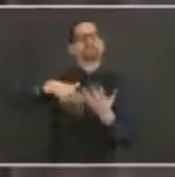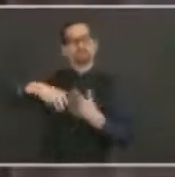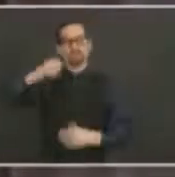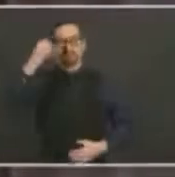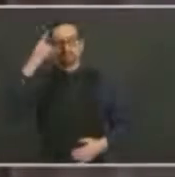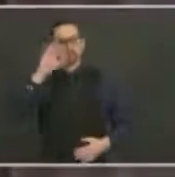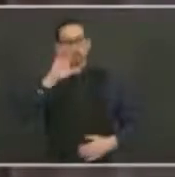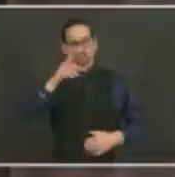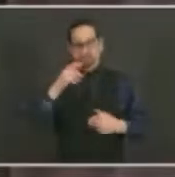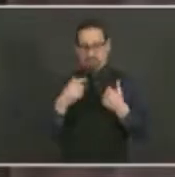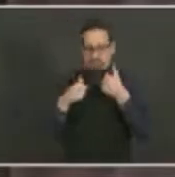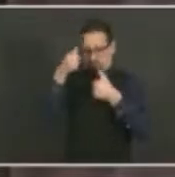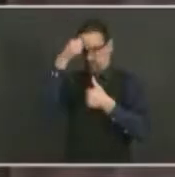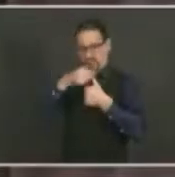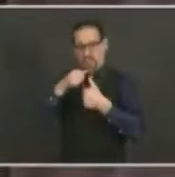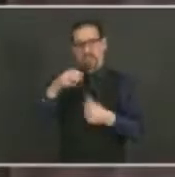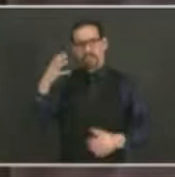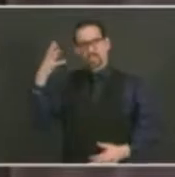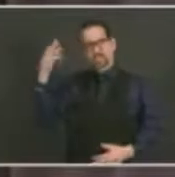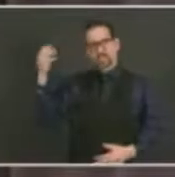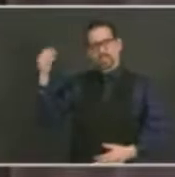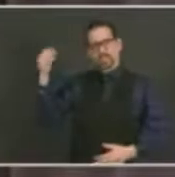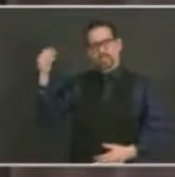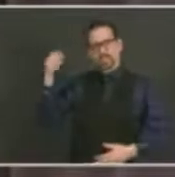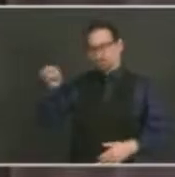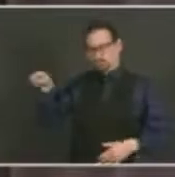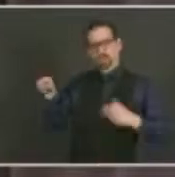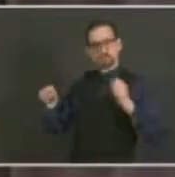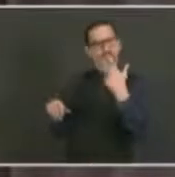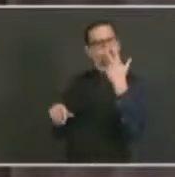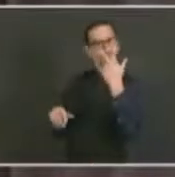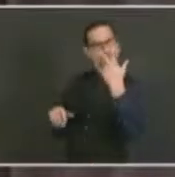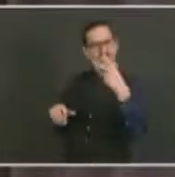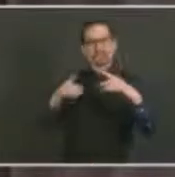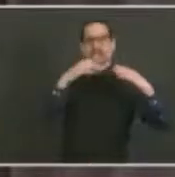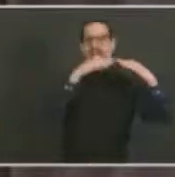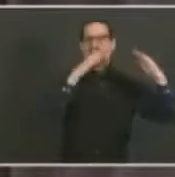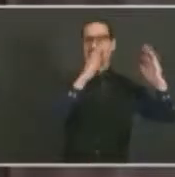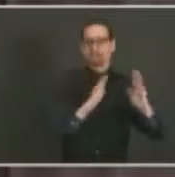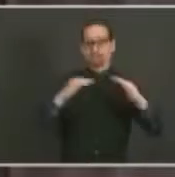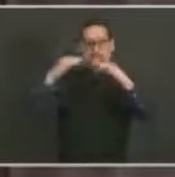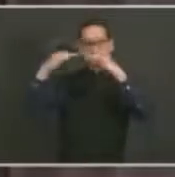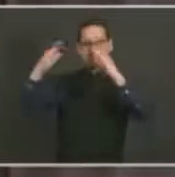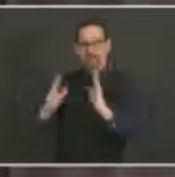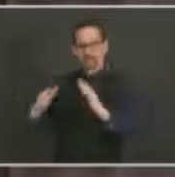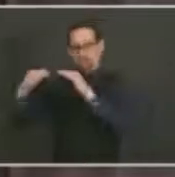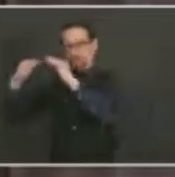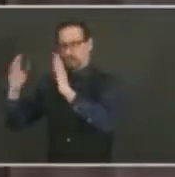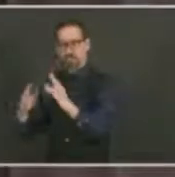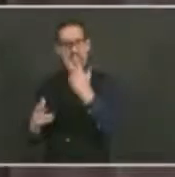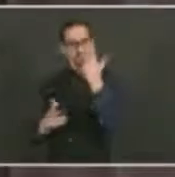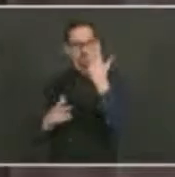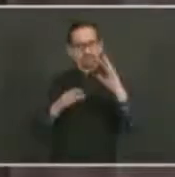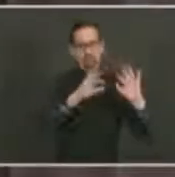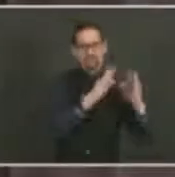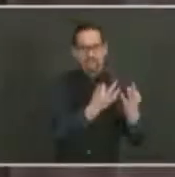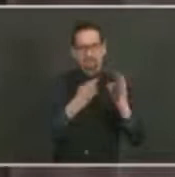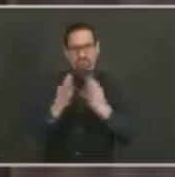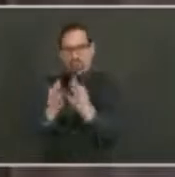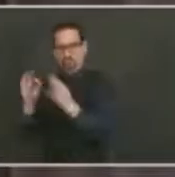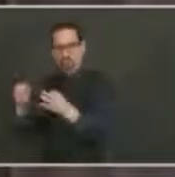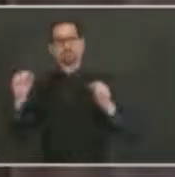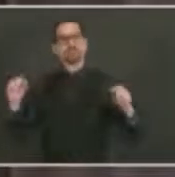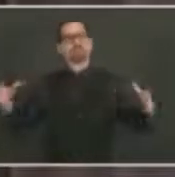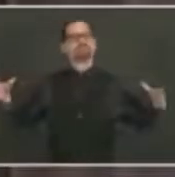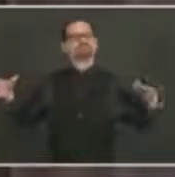other households for a total of 3 households together. Hopefully, with the weather going in the direction